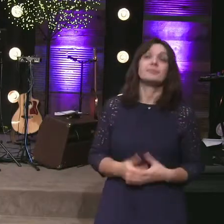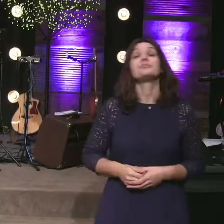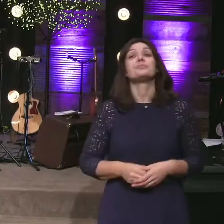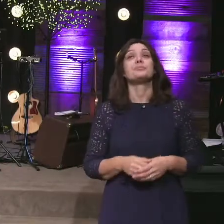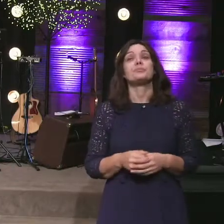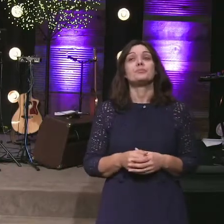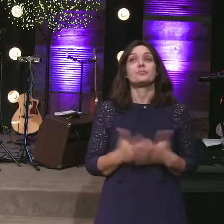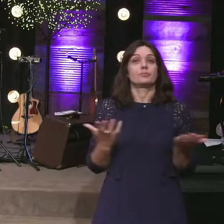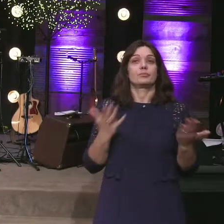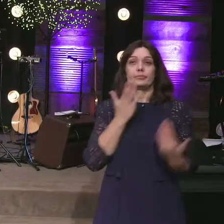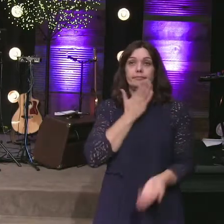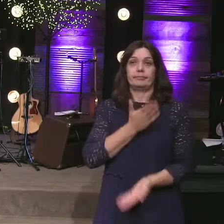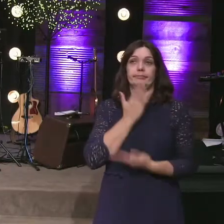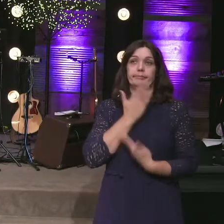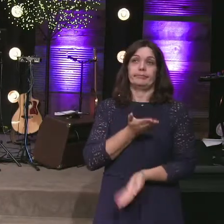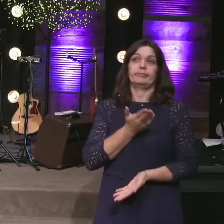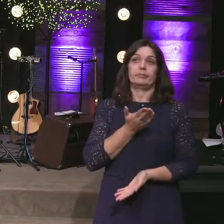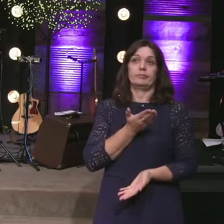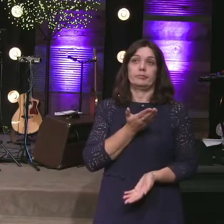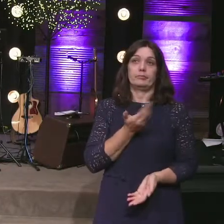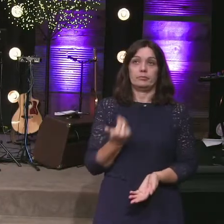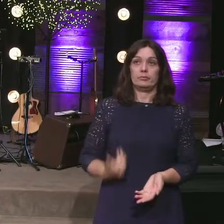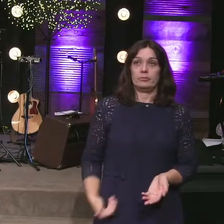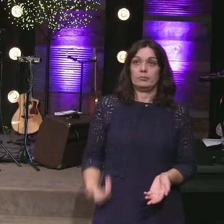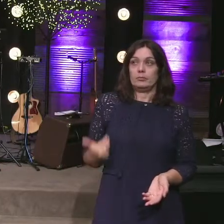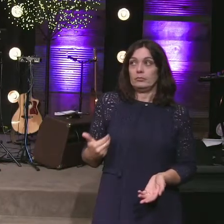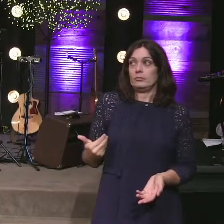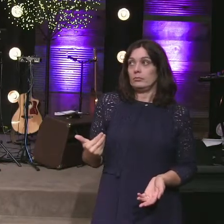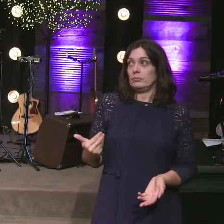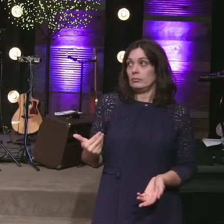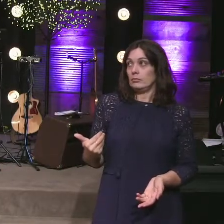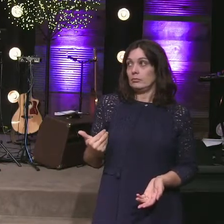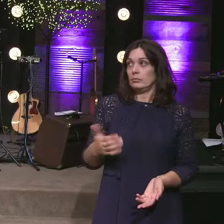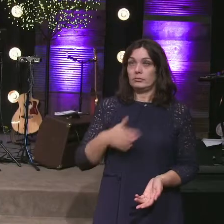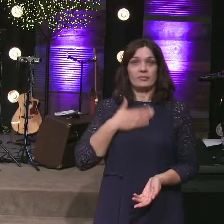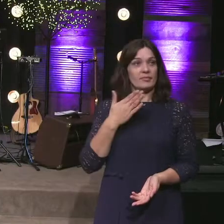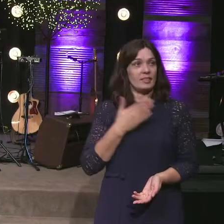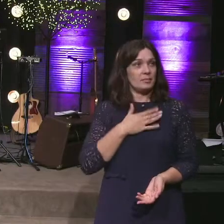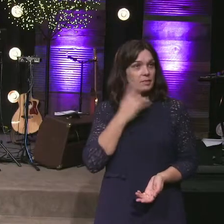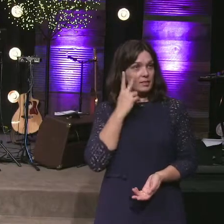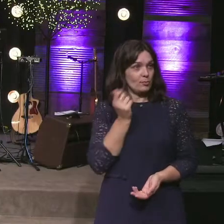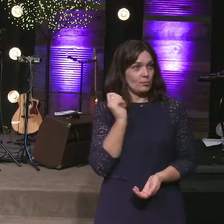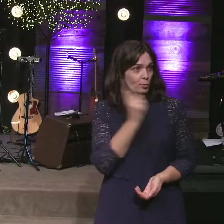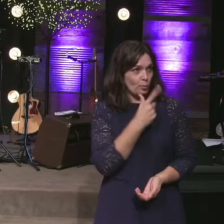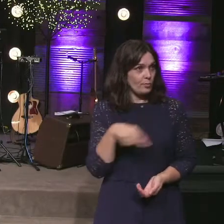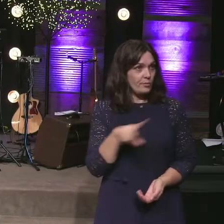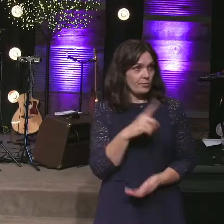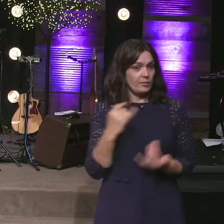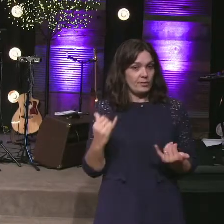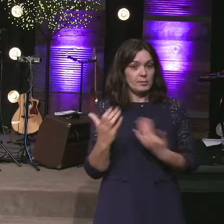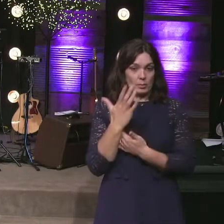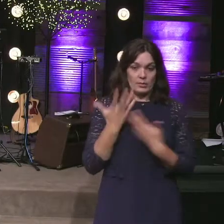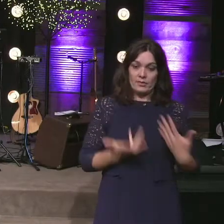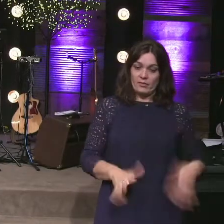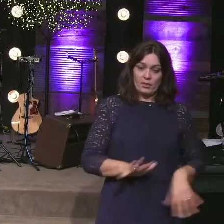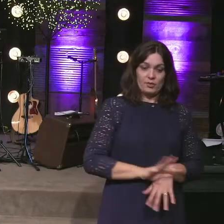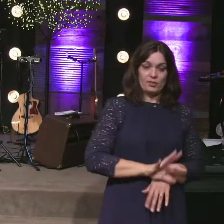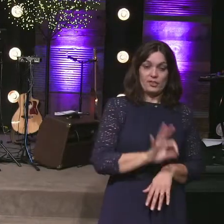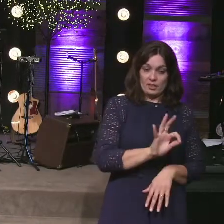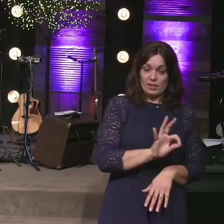Well, thank you. I am happy to see all of you this morning. We had the 9 o'clock service, as you